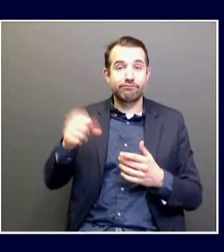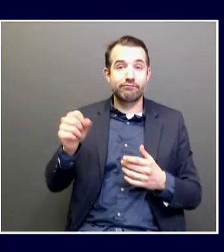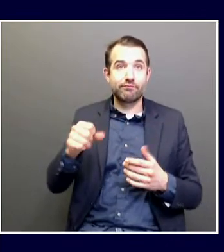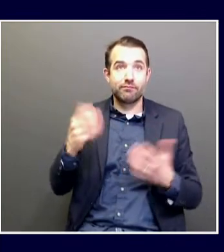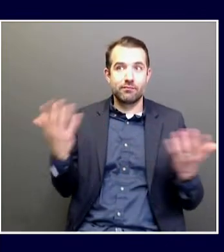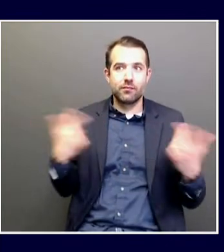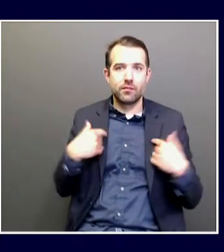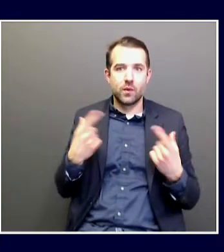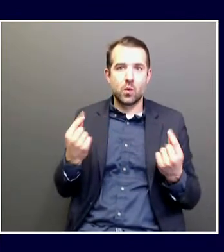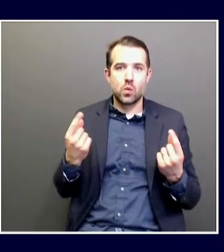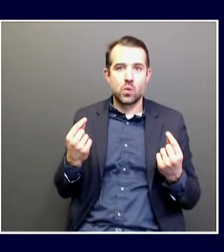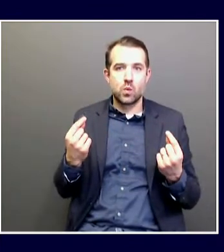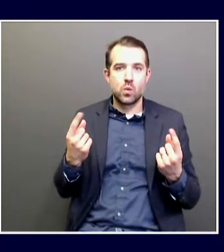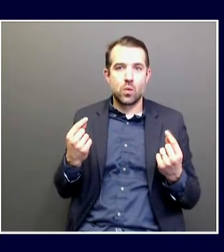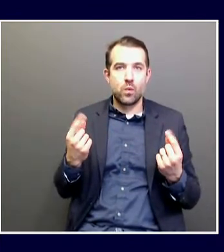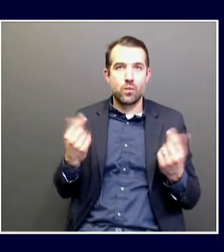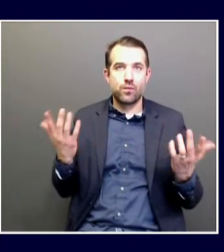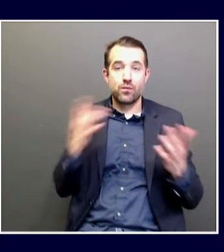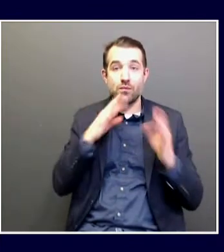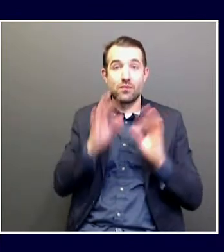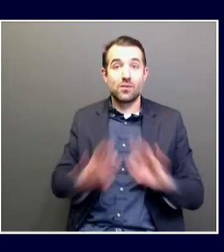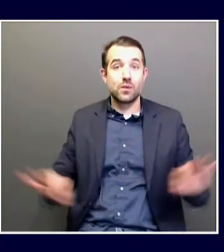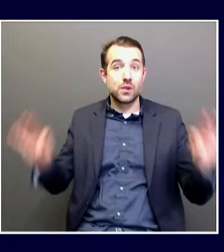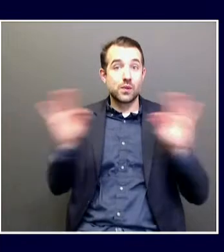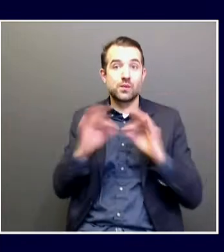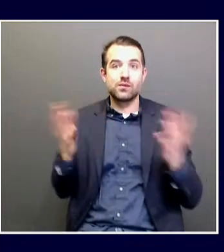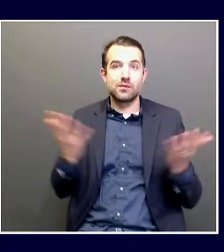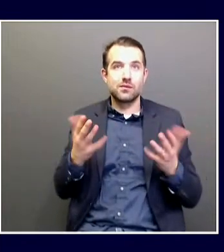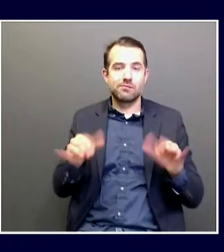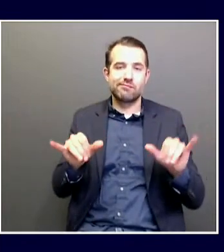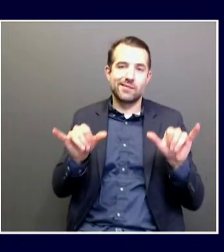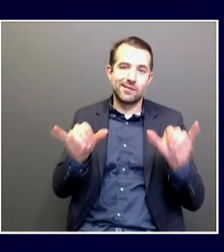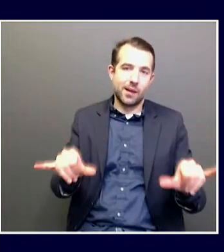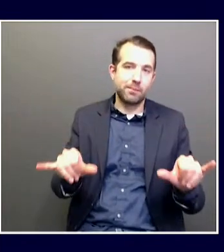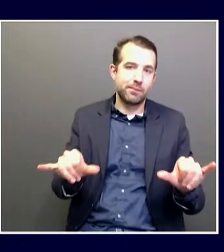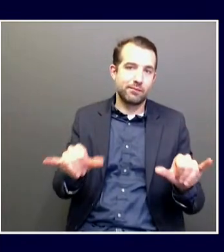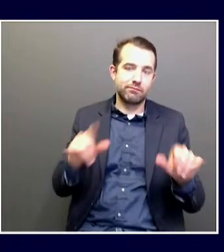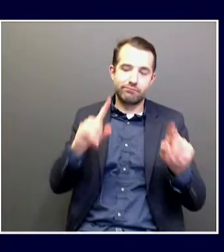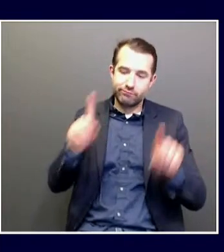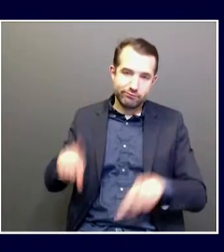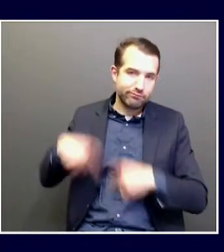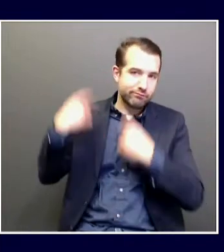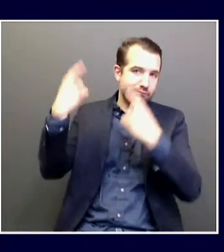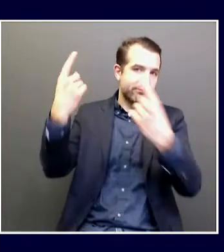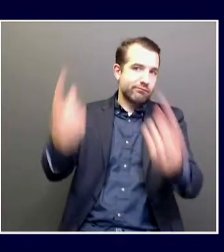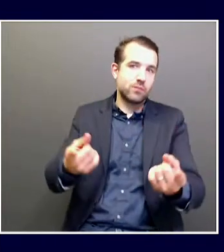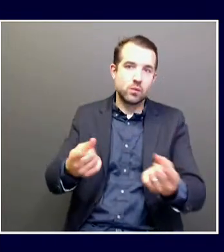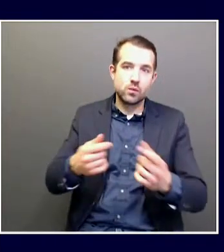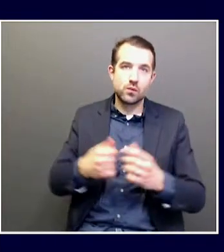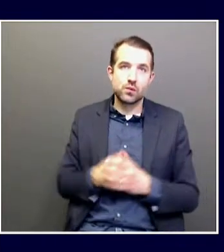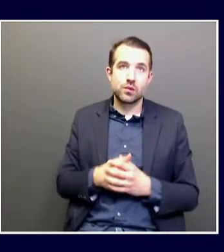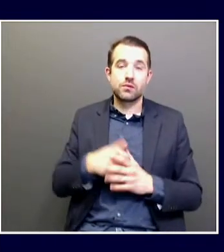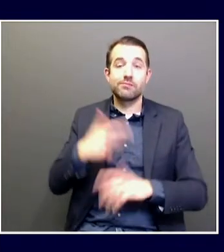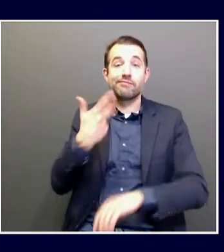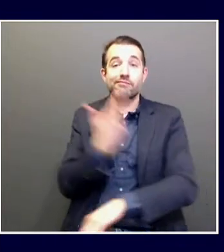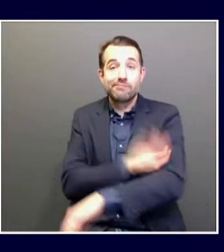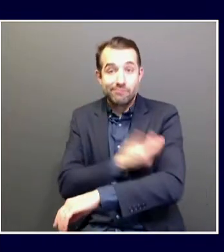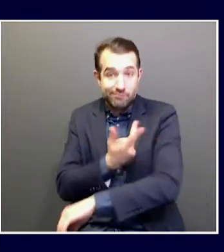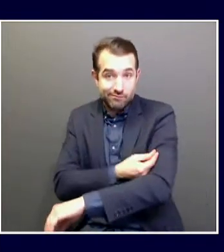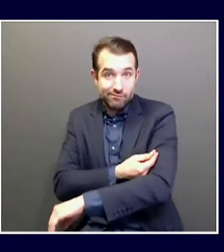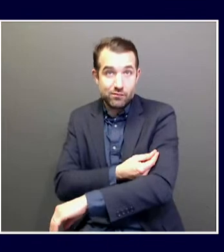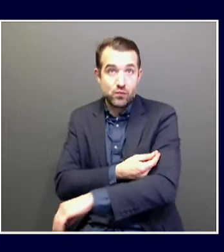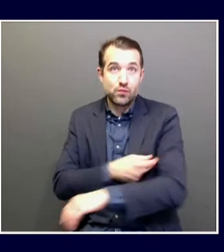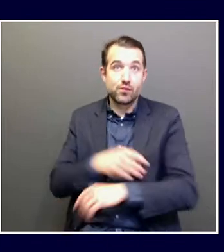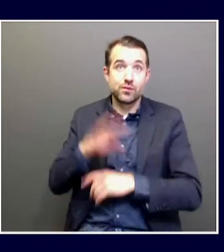The key things right now are not different from what they have been elsewhere or previously in the pandemic. Getting vaccinated, getting boosted,